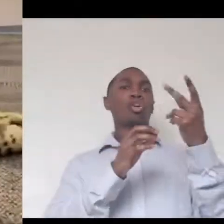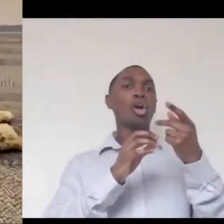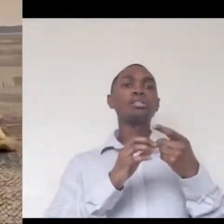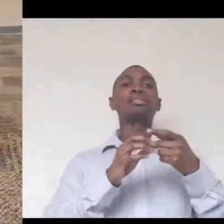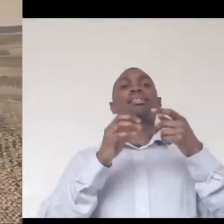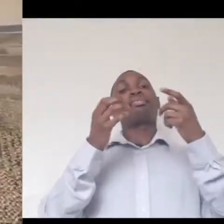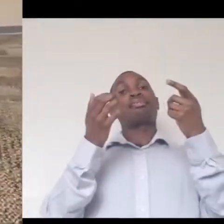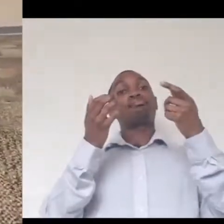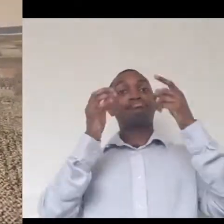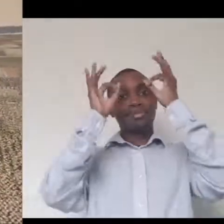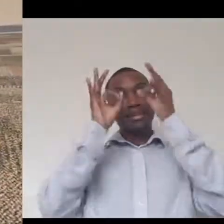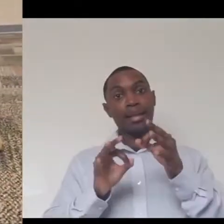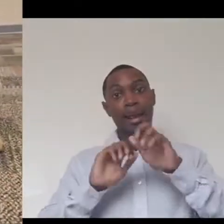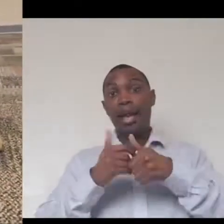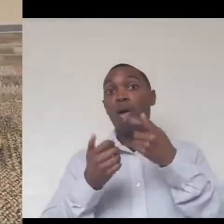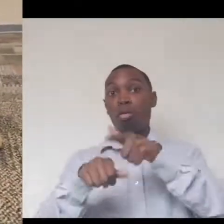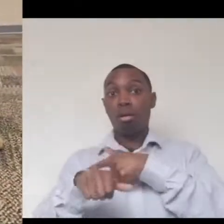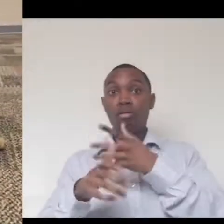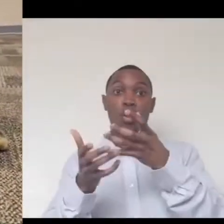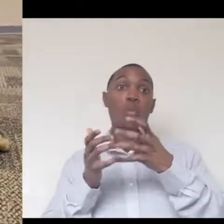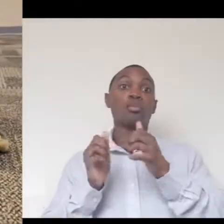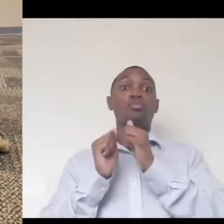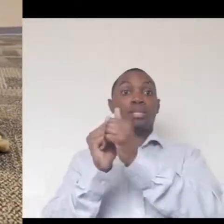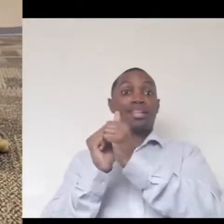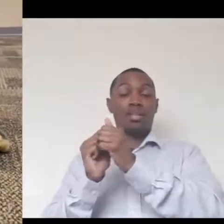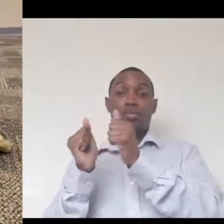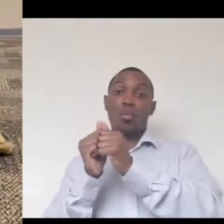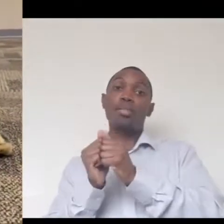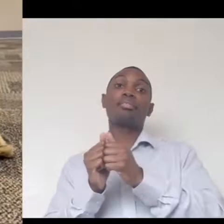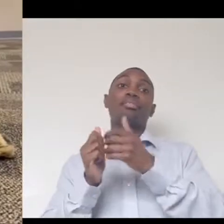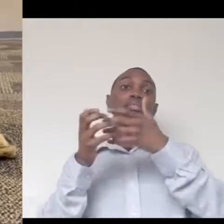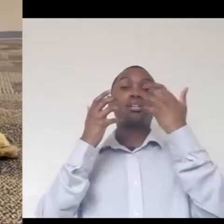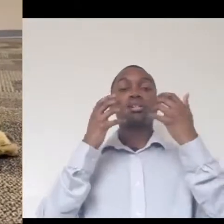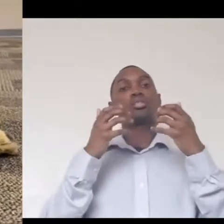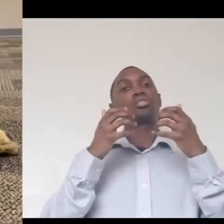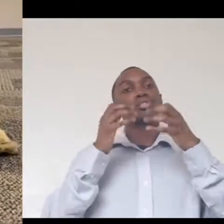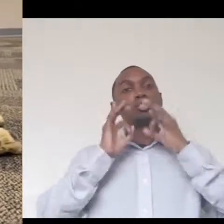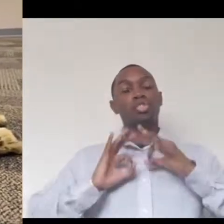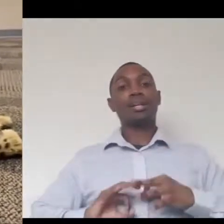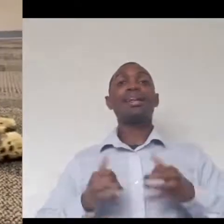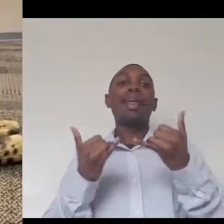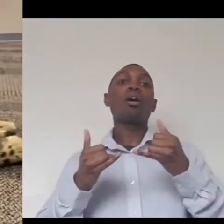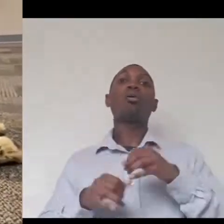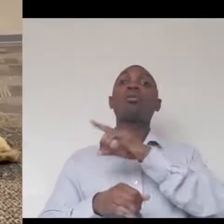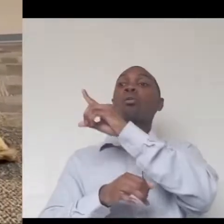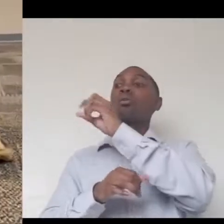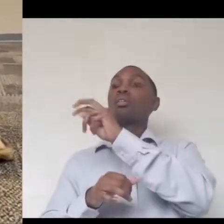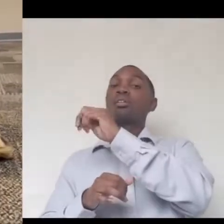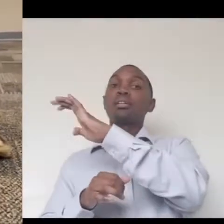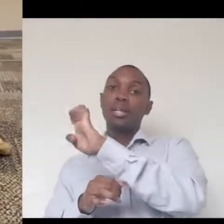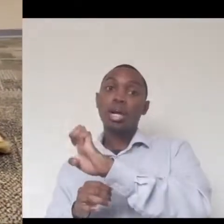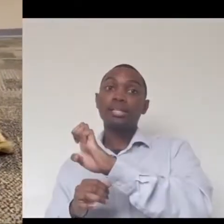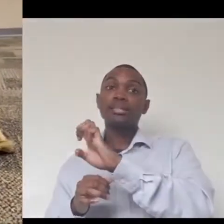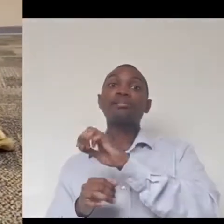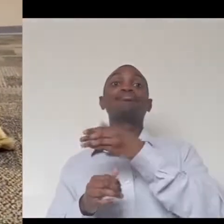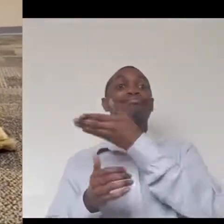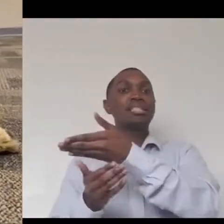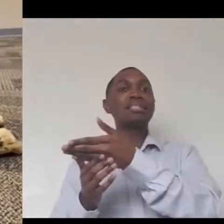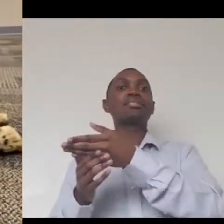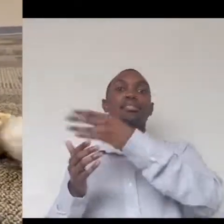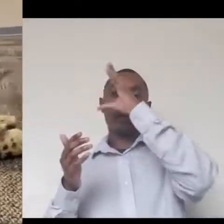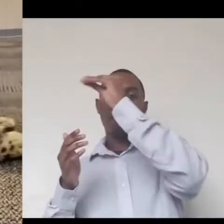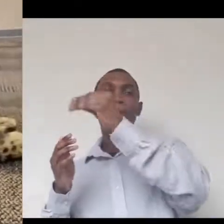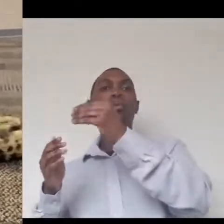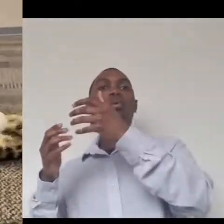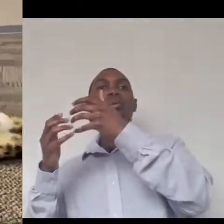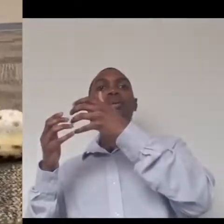fun. But it also is partly due to the fact that Donnie is a boy cheetah and Kris here is a girl cheetah. So boy